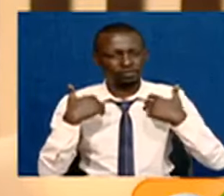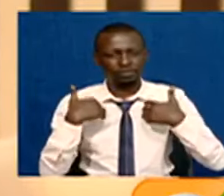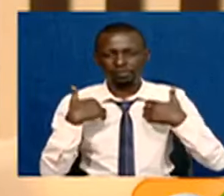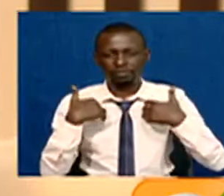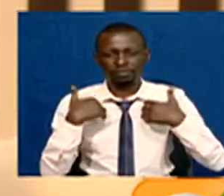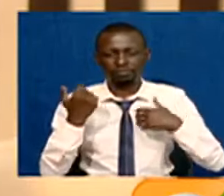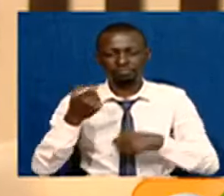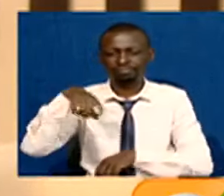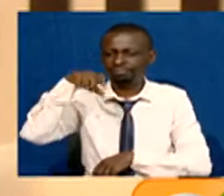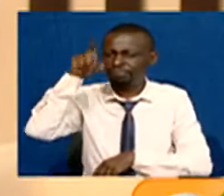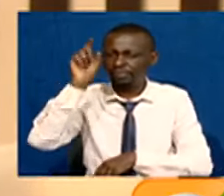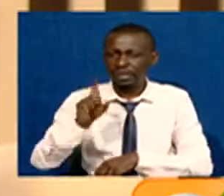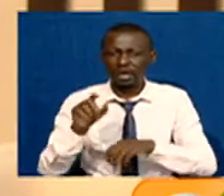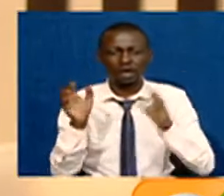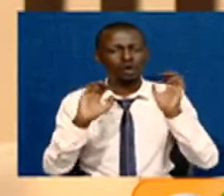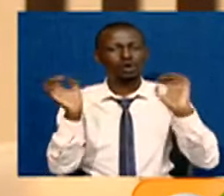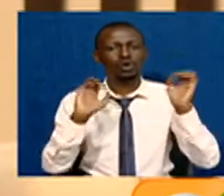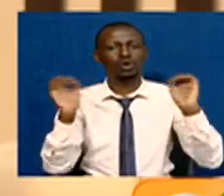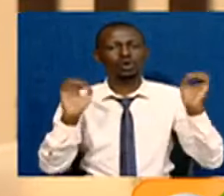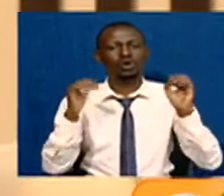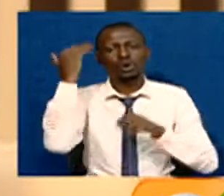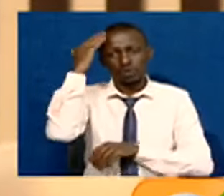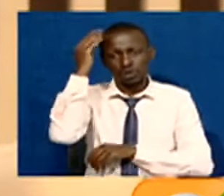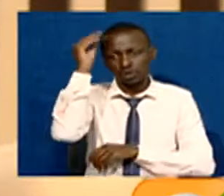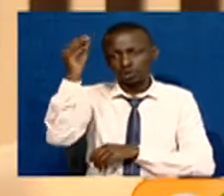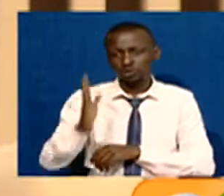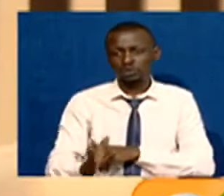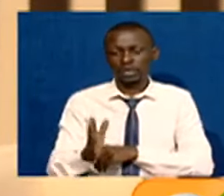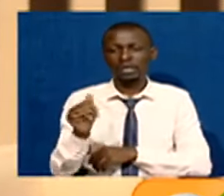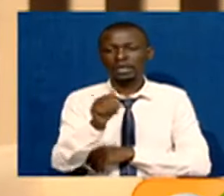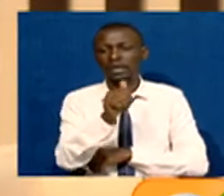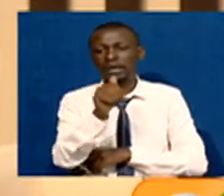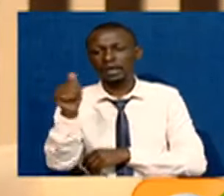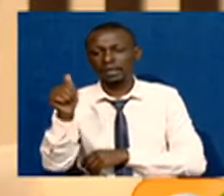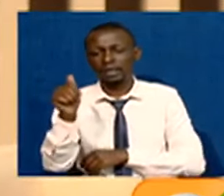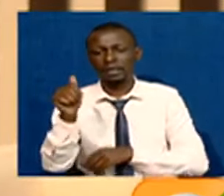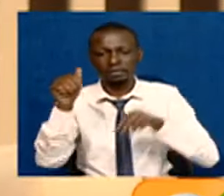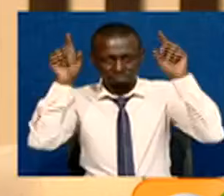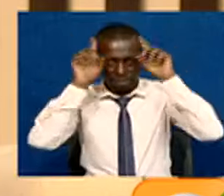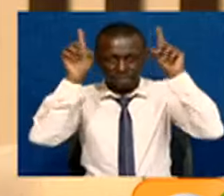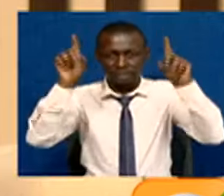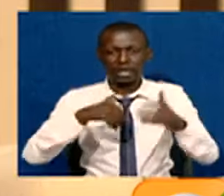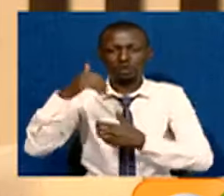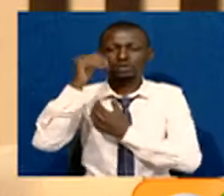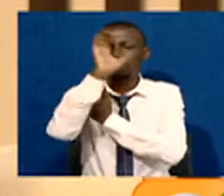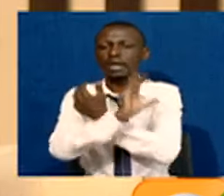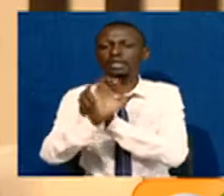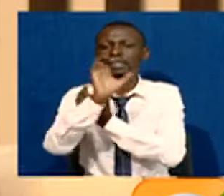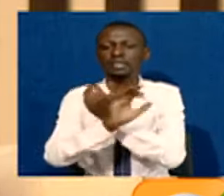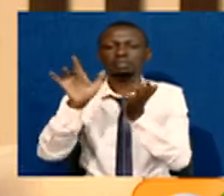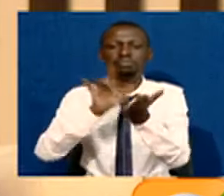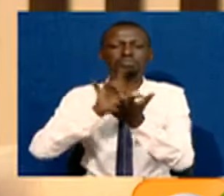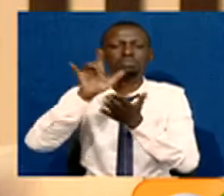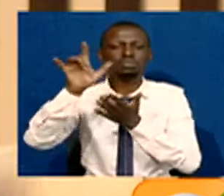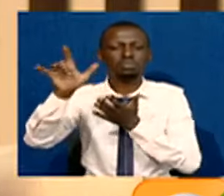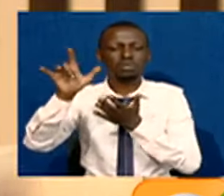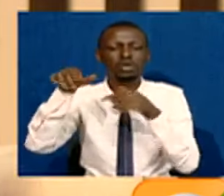It is not mandatory, because we know there are students who choose to go abroad, to join the military,